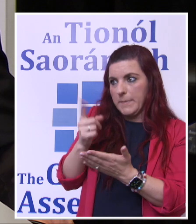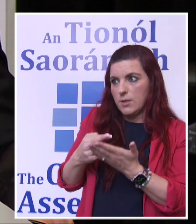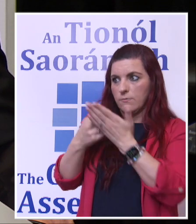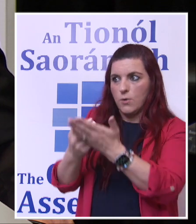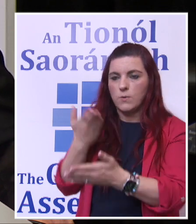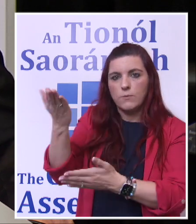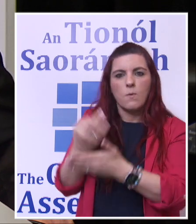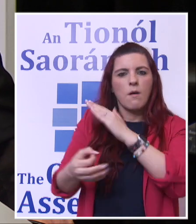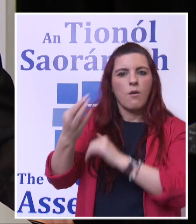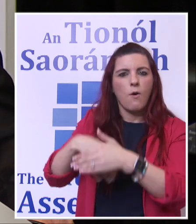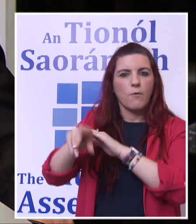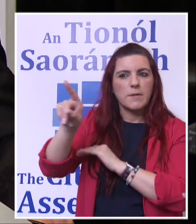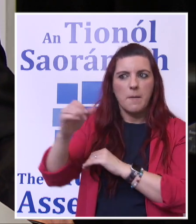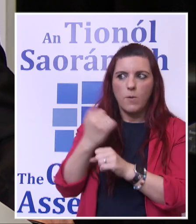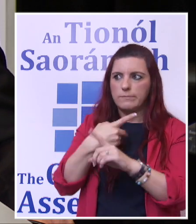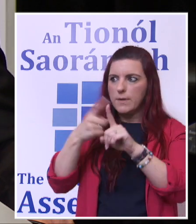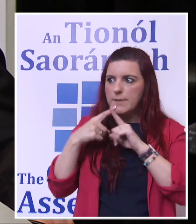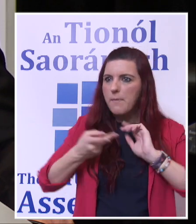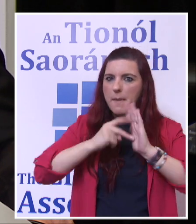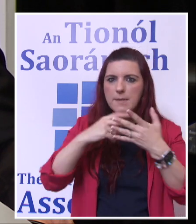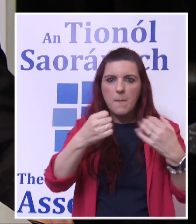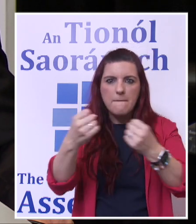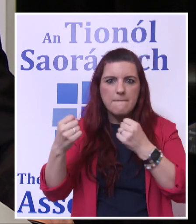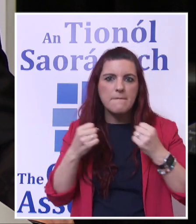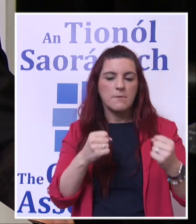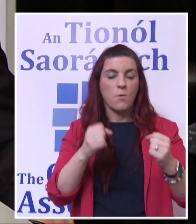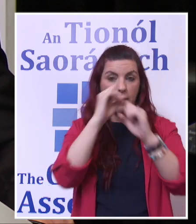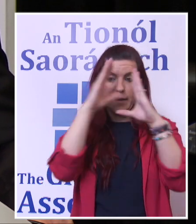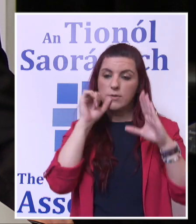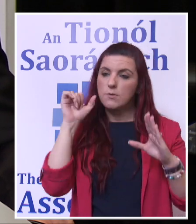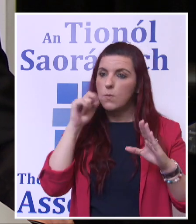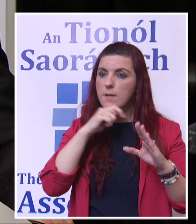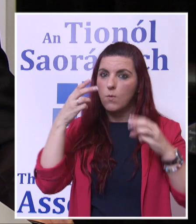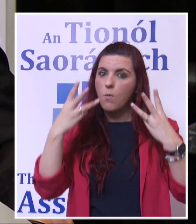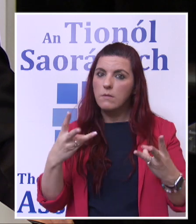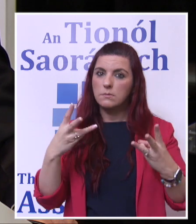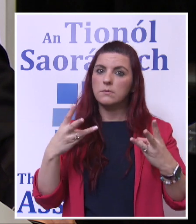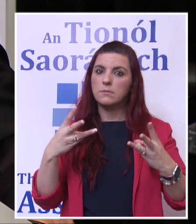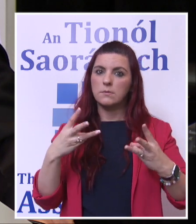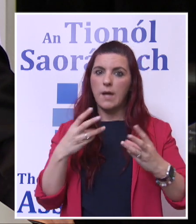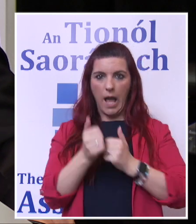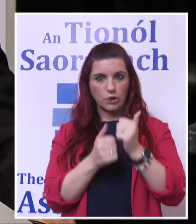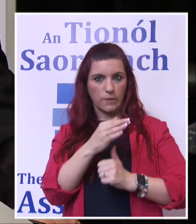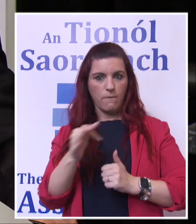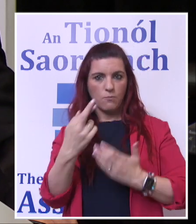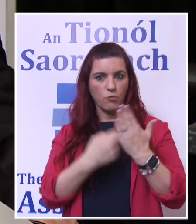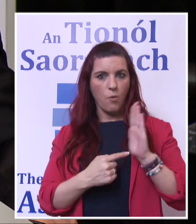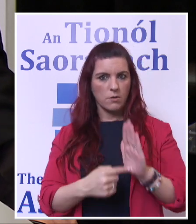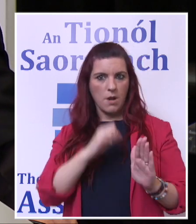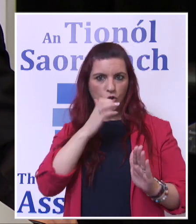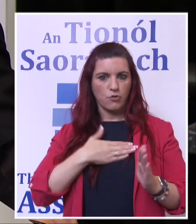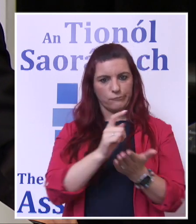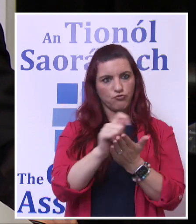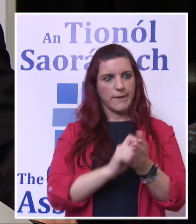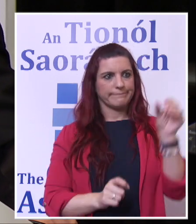Oireachtas for them to action. I think that was very clear last night, is that we want action from this report. Okay,